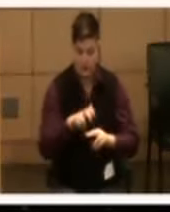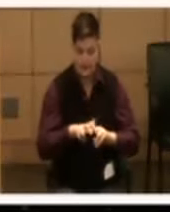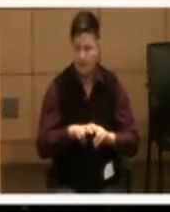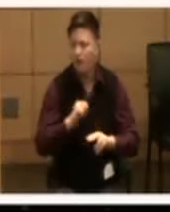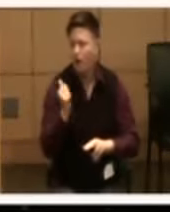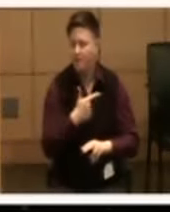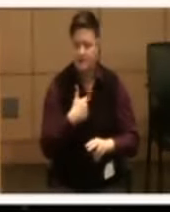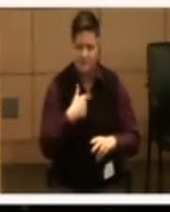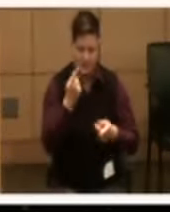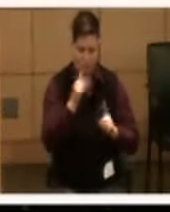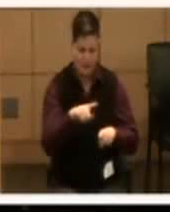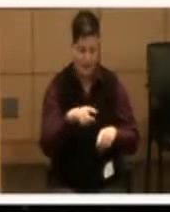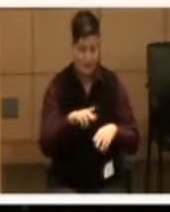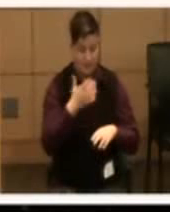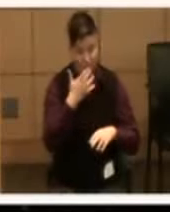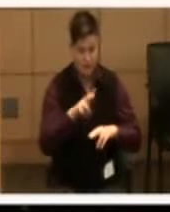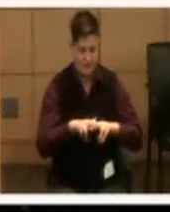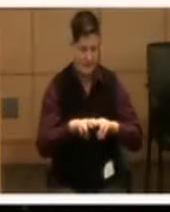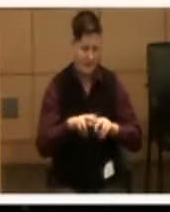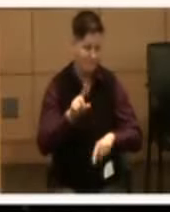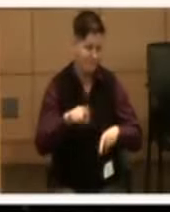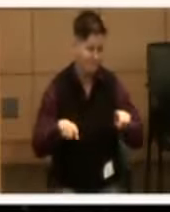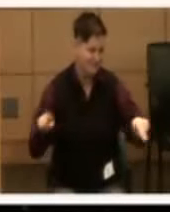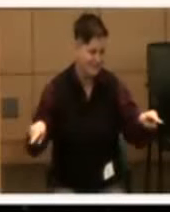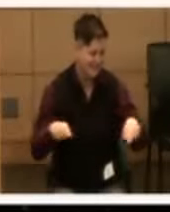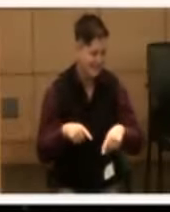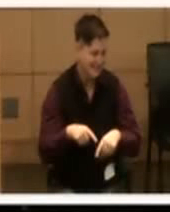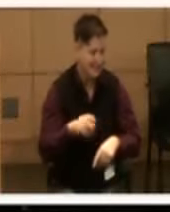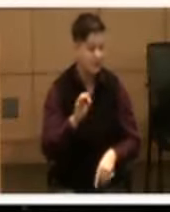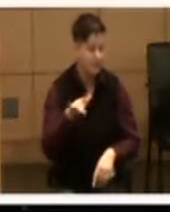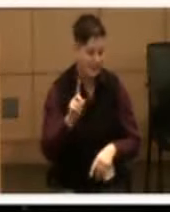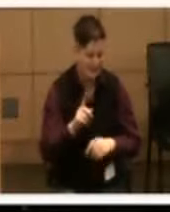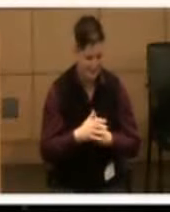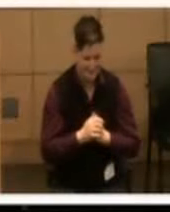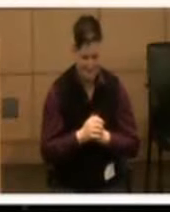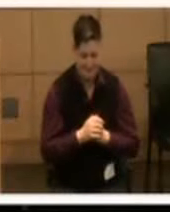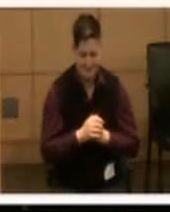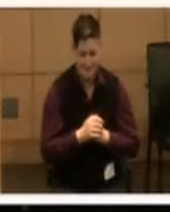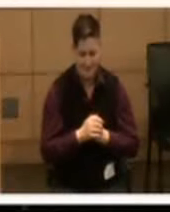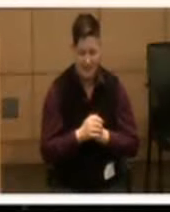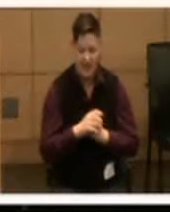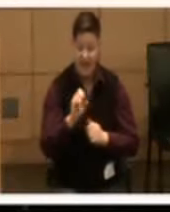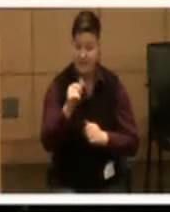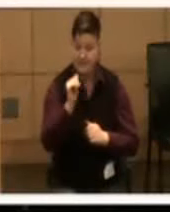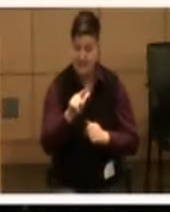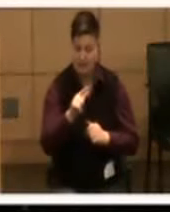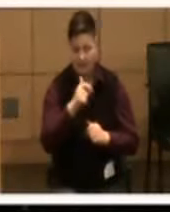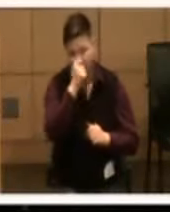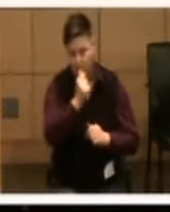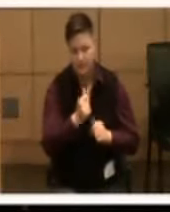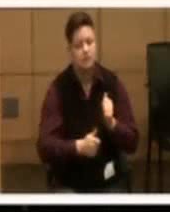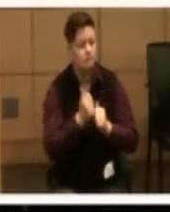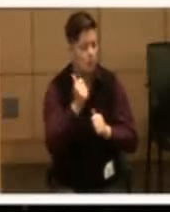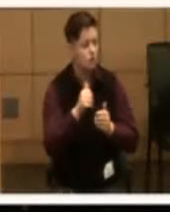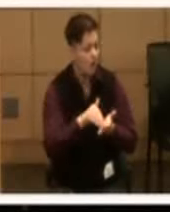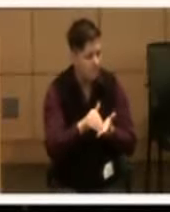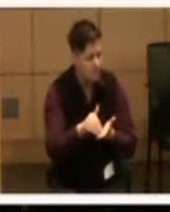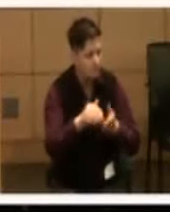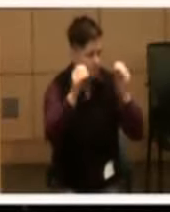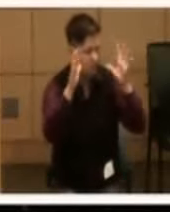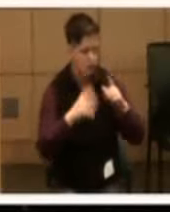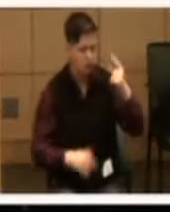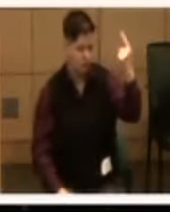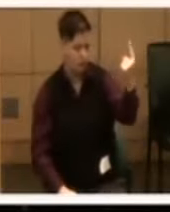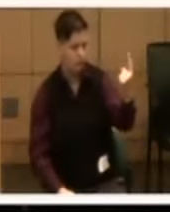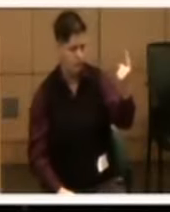very fluid. Mm-hmm. And, you know, the signal of interest is most commonly the teacher. But when we have a child sitting at a group